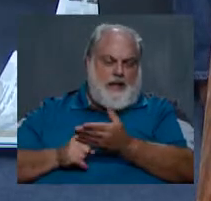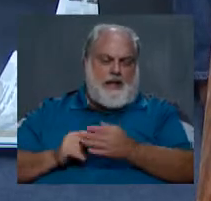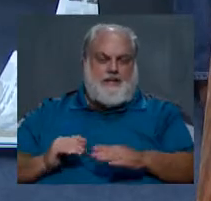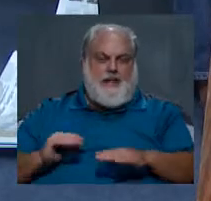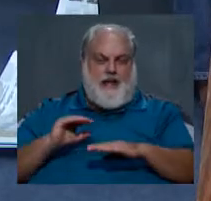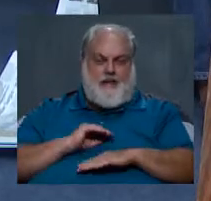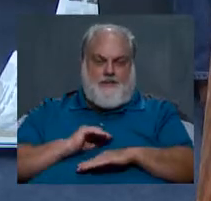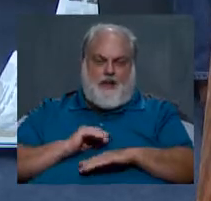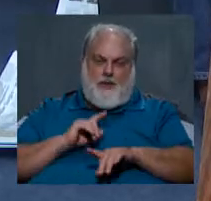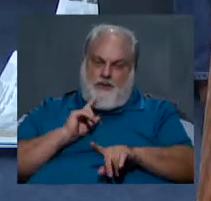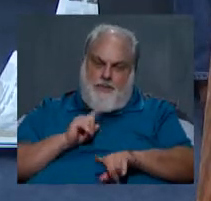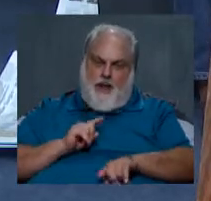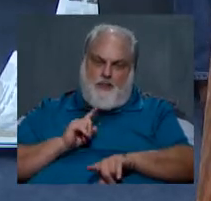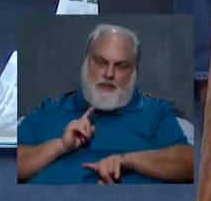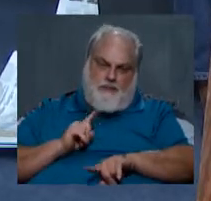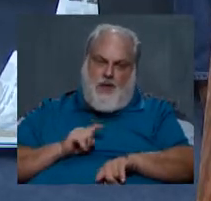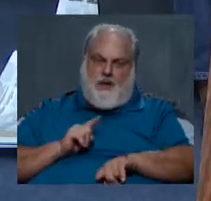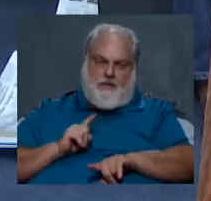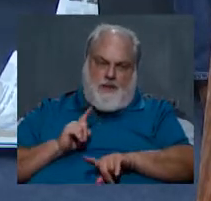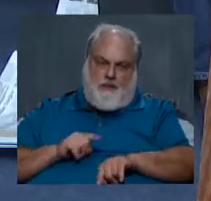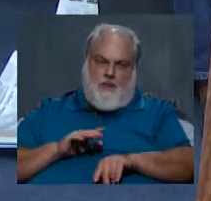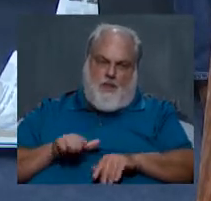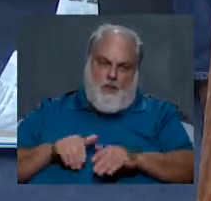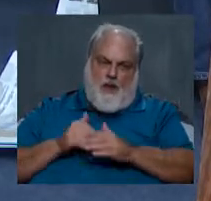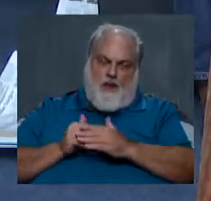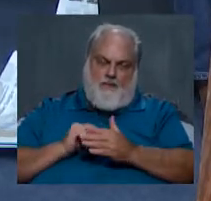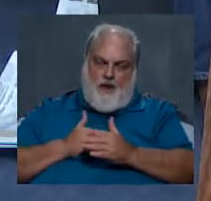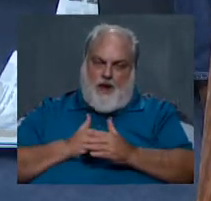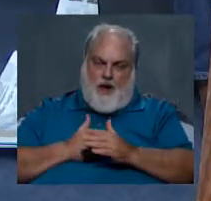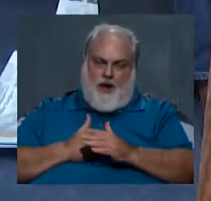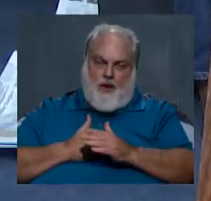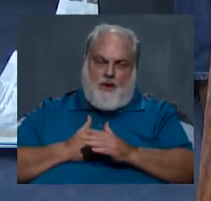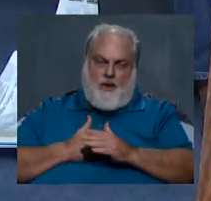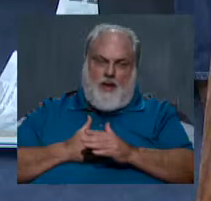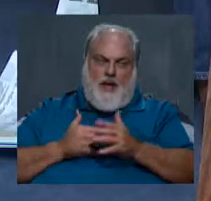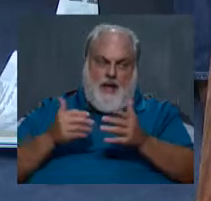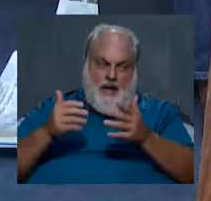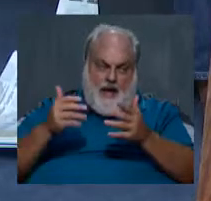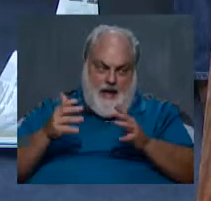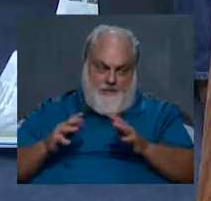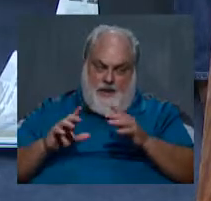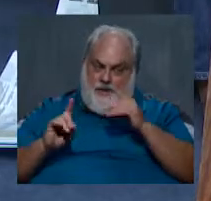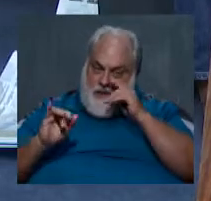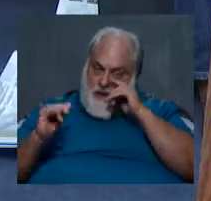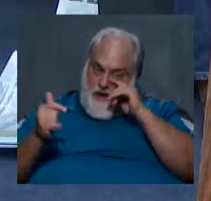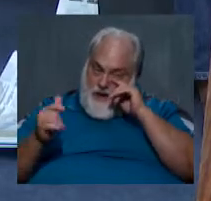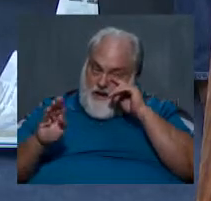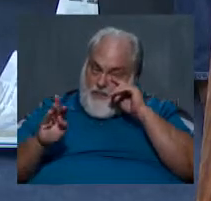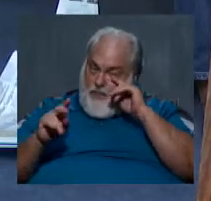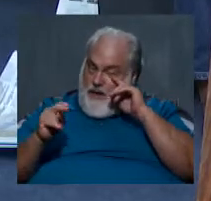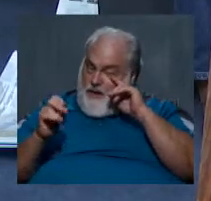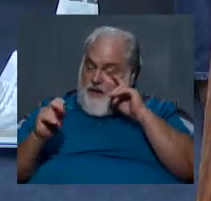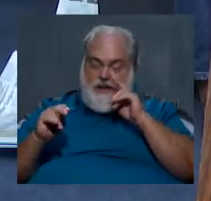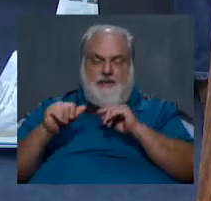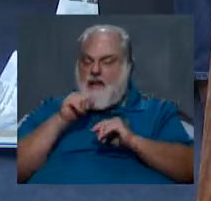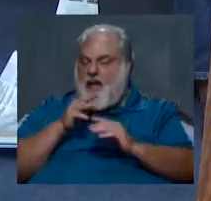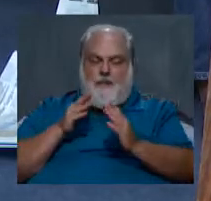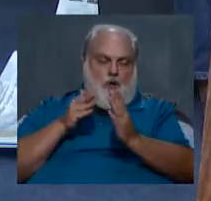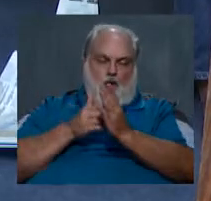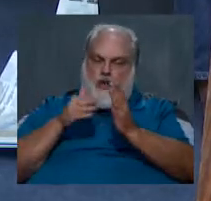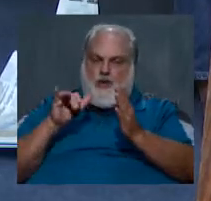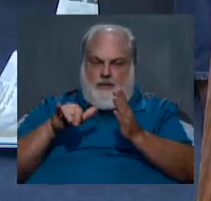satisfactorily addressed each of our concerns. As a result, Doug Brandon Properties is no longer opposed to